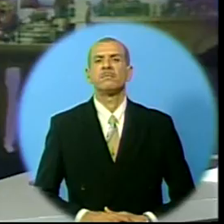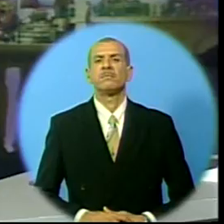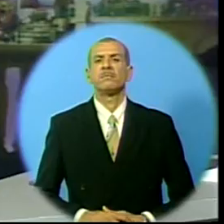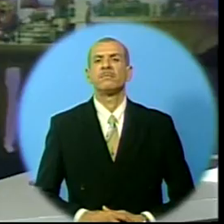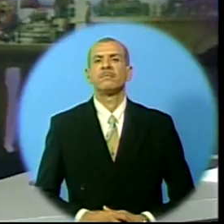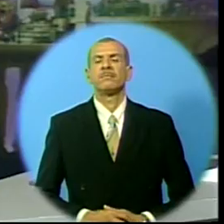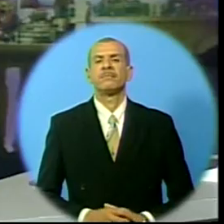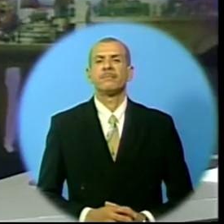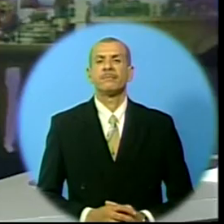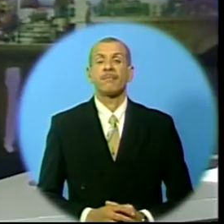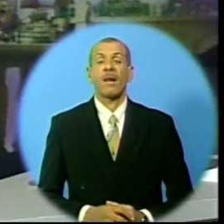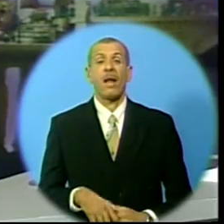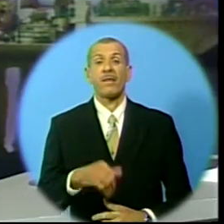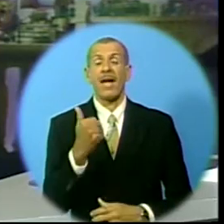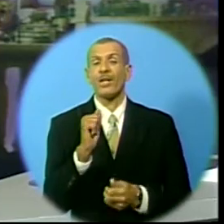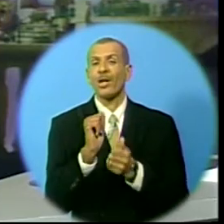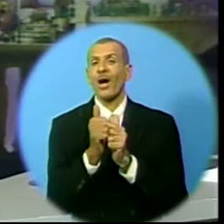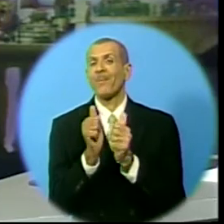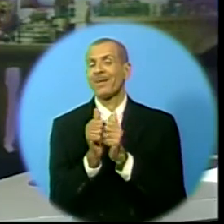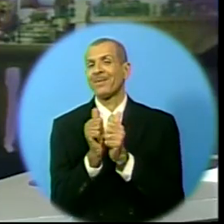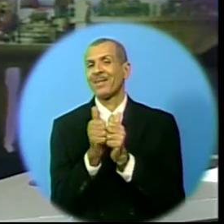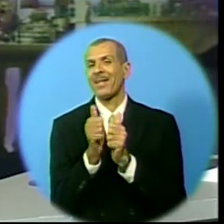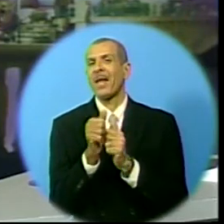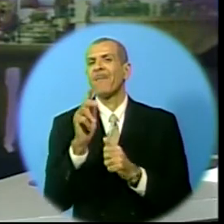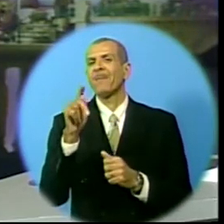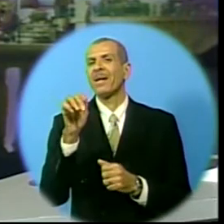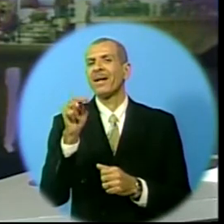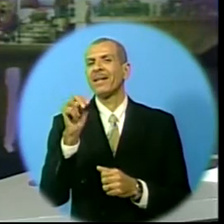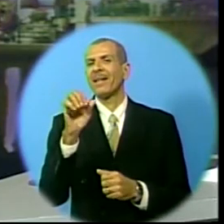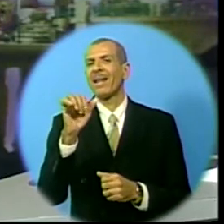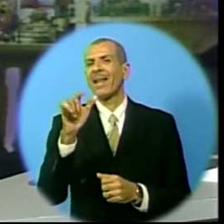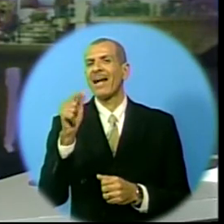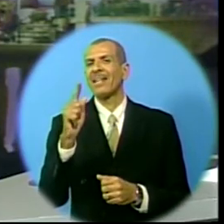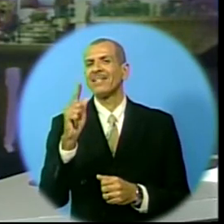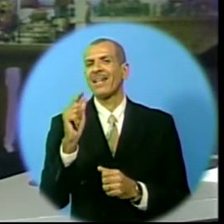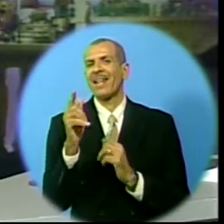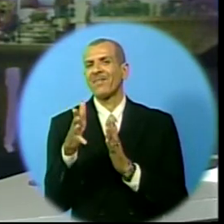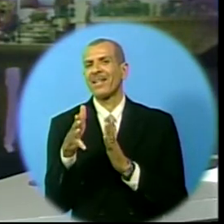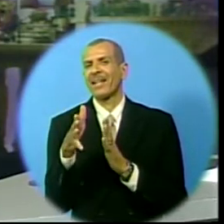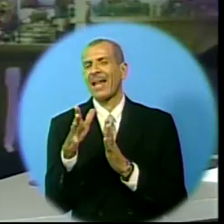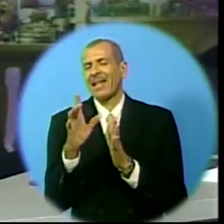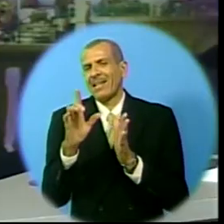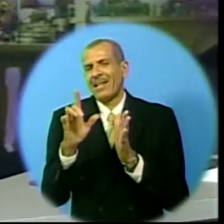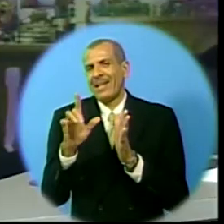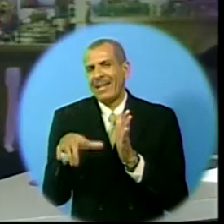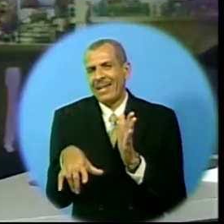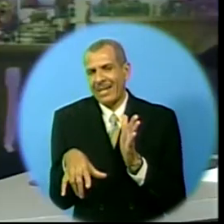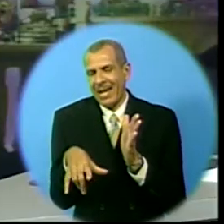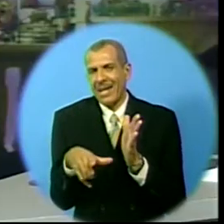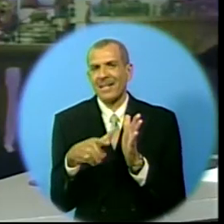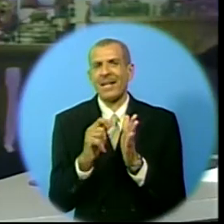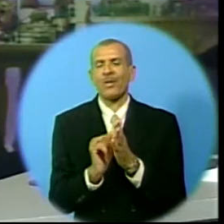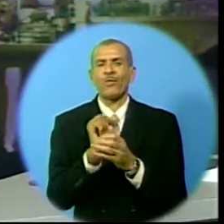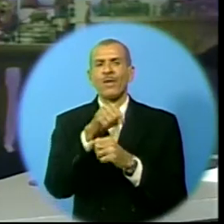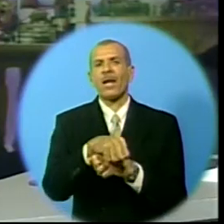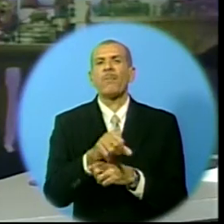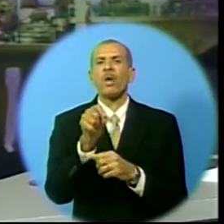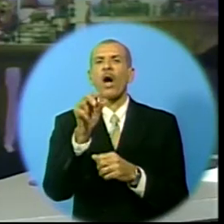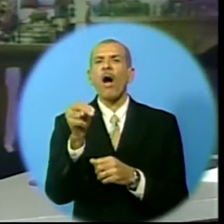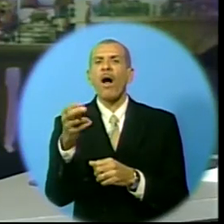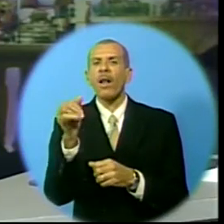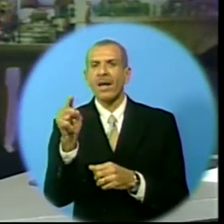Thanks, Damien. And in the other game that played, the Pines left it until late to defeat Pride of Gall Hill. Arantes Lawrence in the